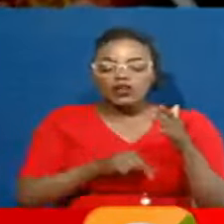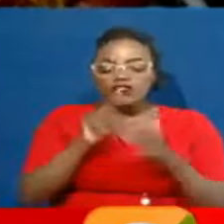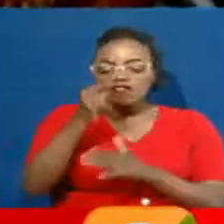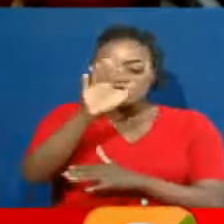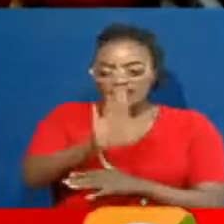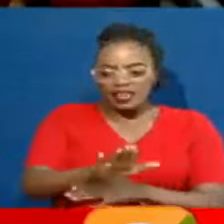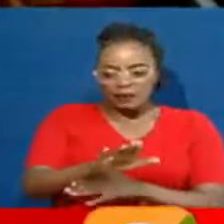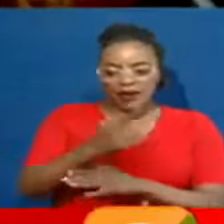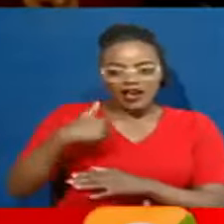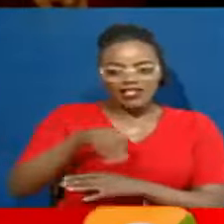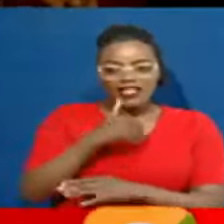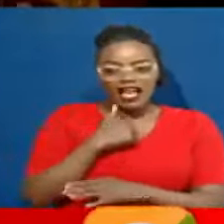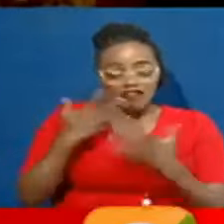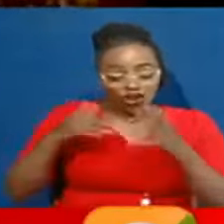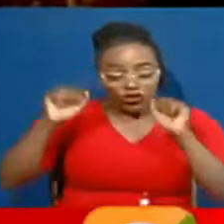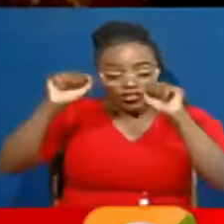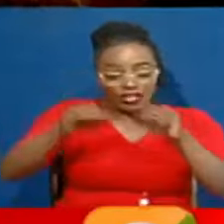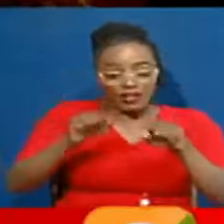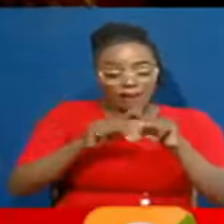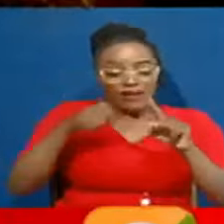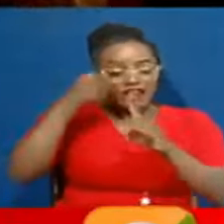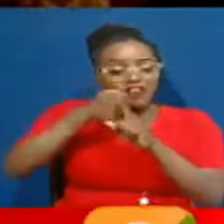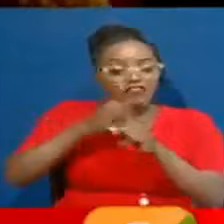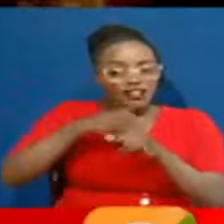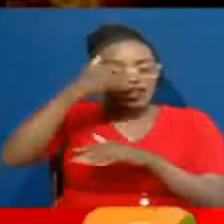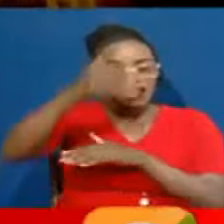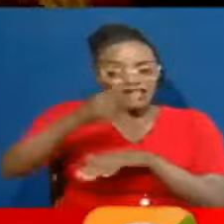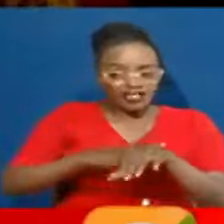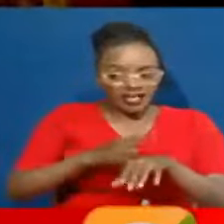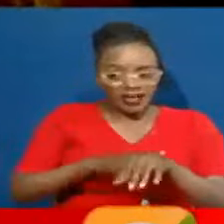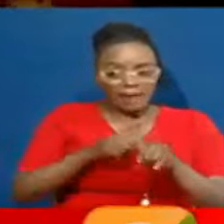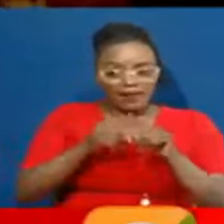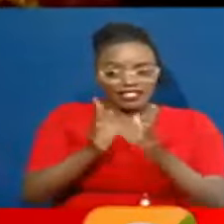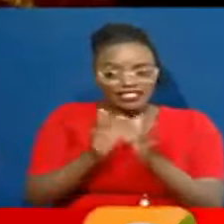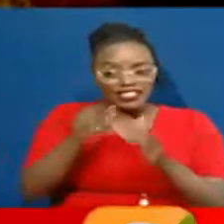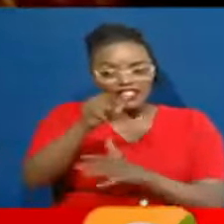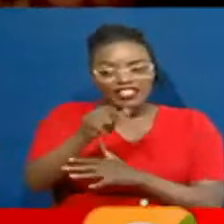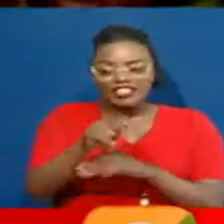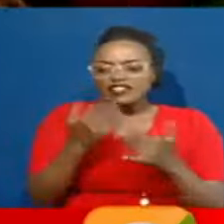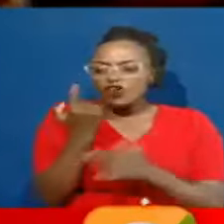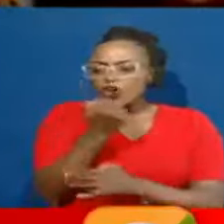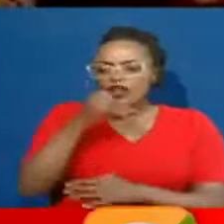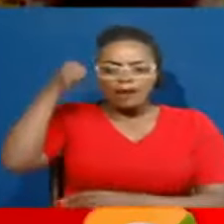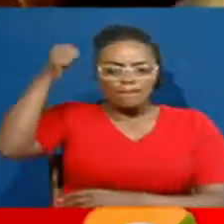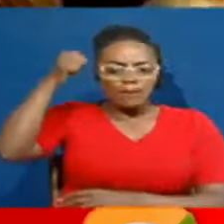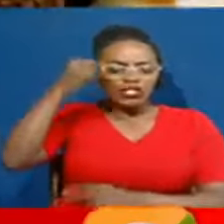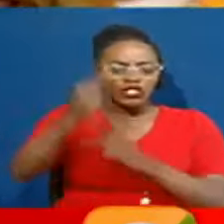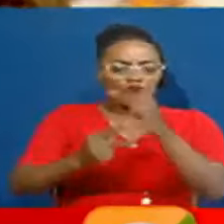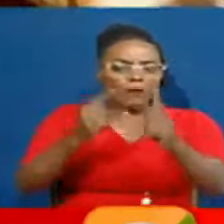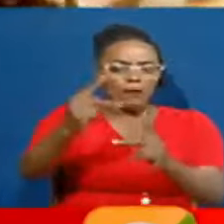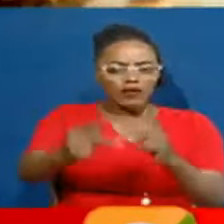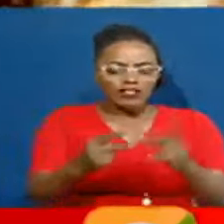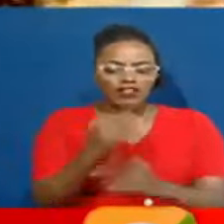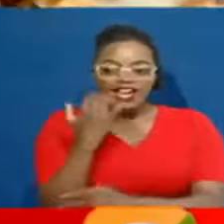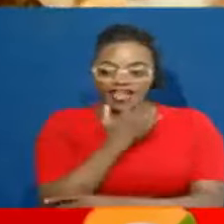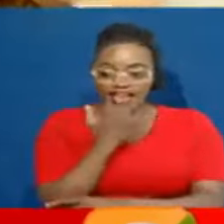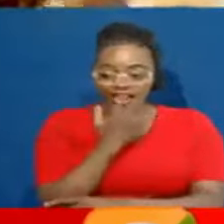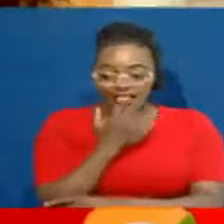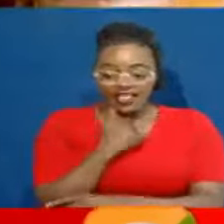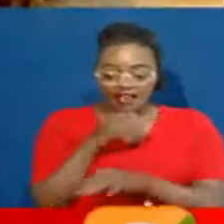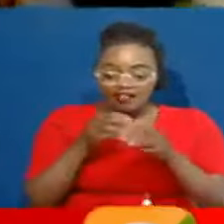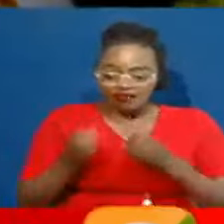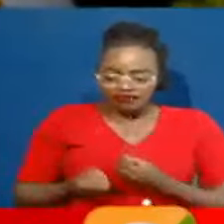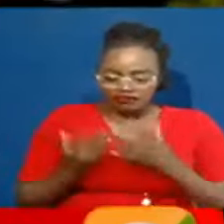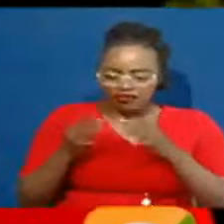one, we have lost, but we live to fight another day. But overall, this was purely a political process. Rigathi was able to